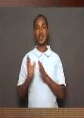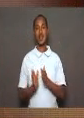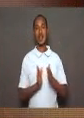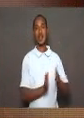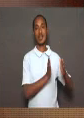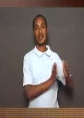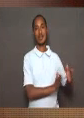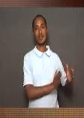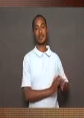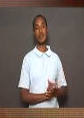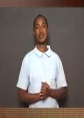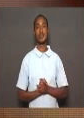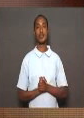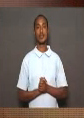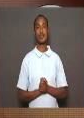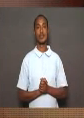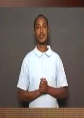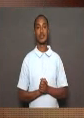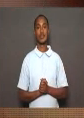Students, let's get ready.